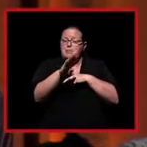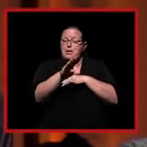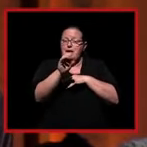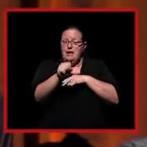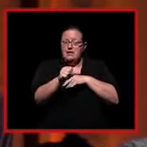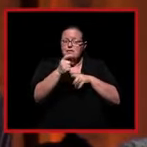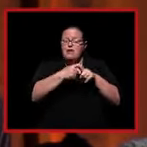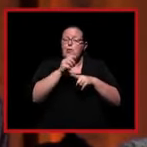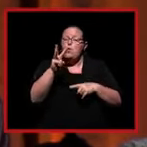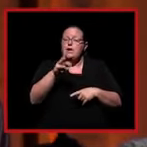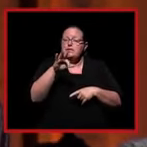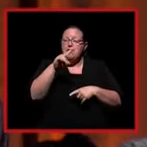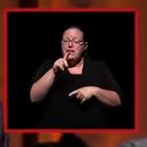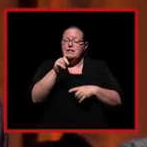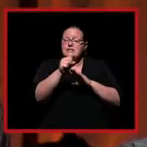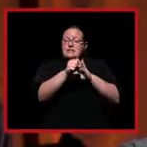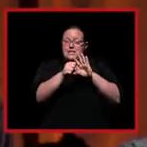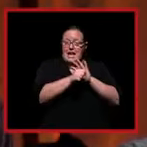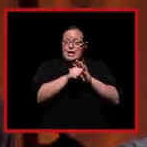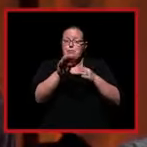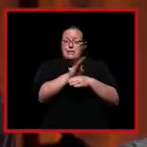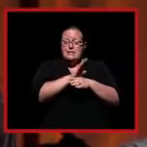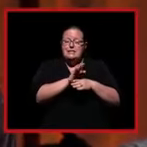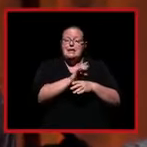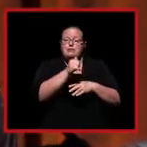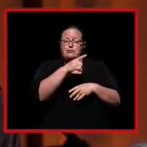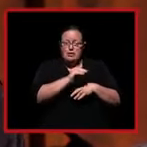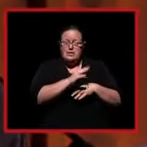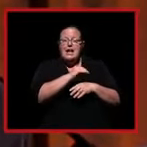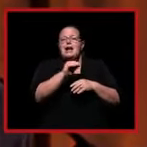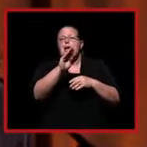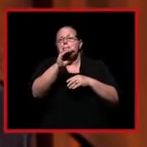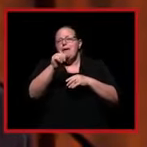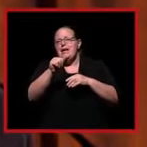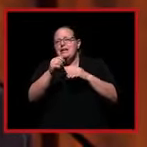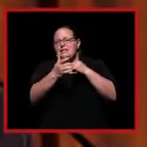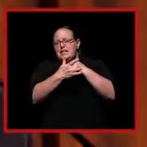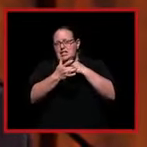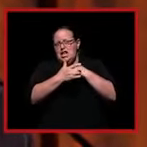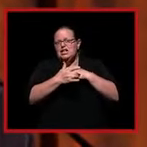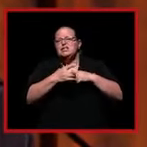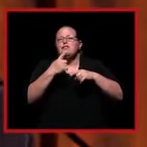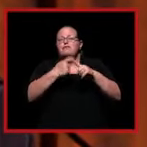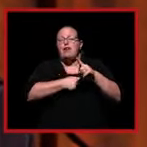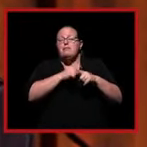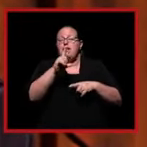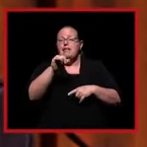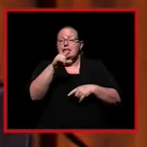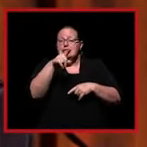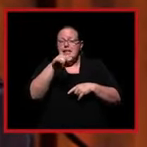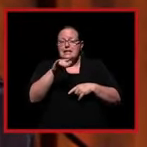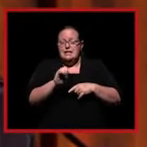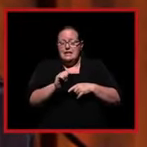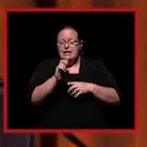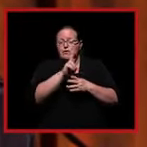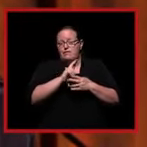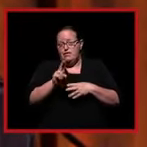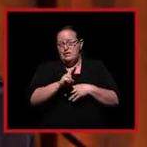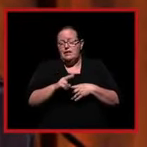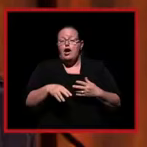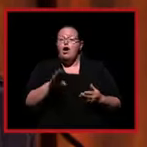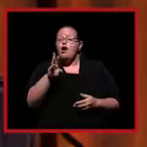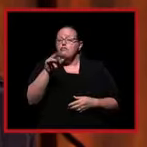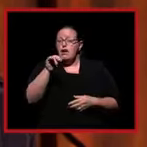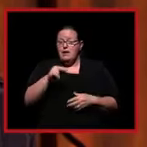from Westfield State University and a Master's of Education in Technology from Lesley University. Brian